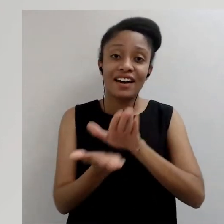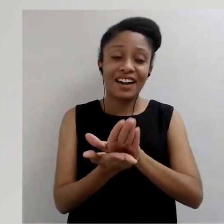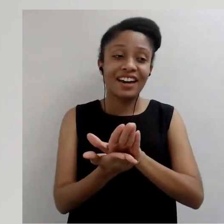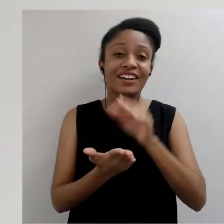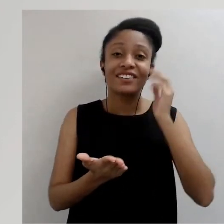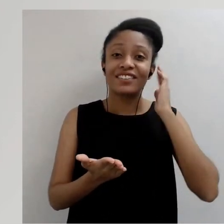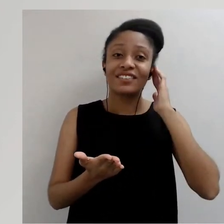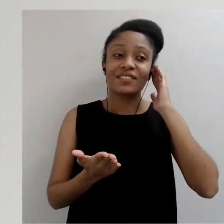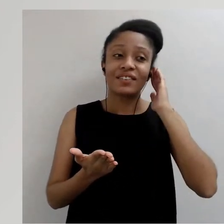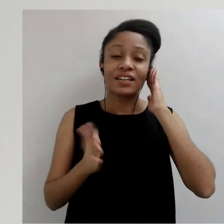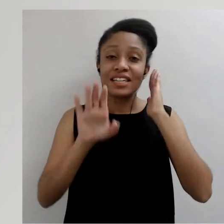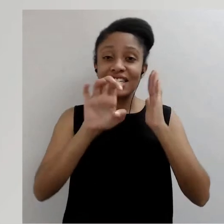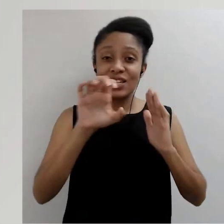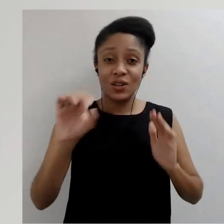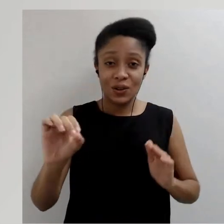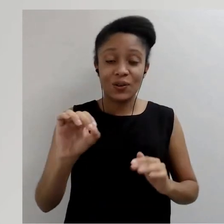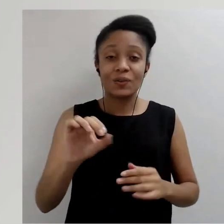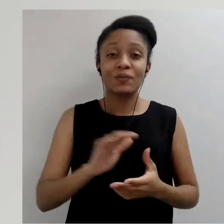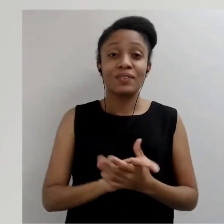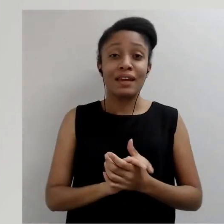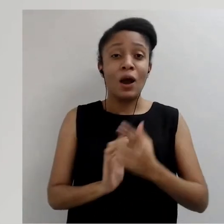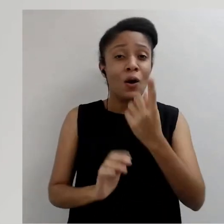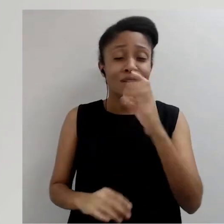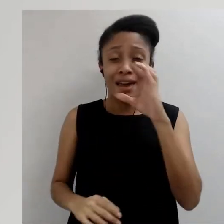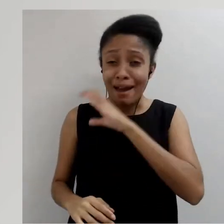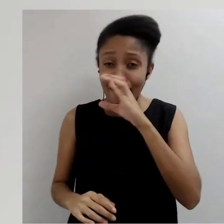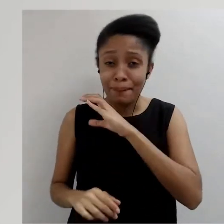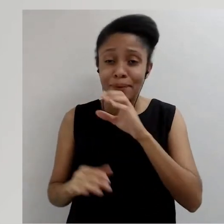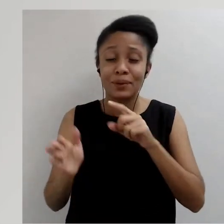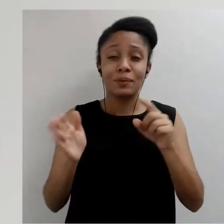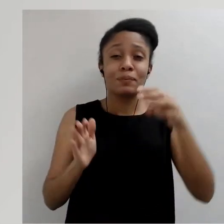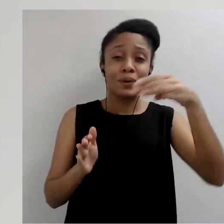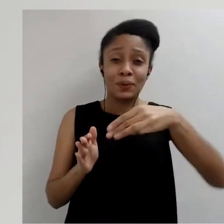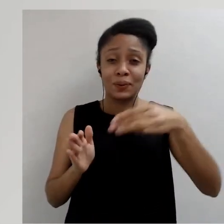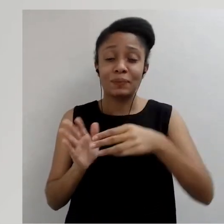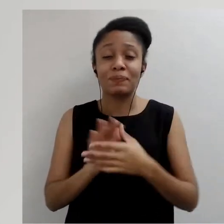When it's missing 1 minute, I give you the sign, okay?